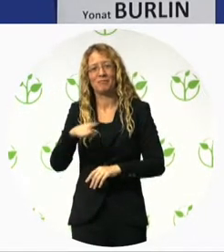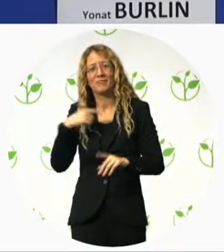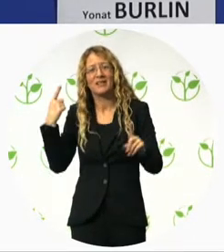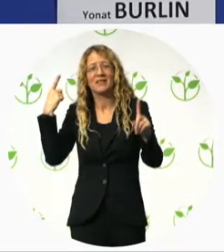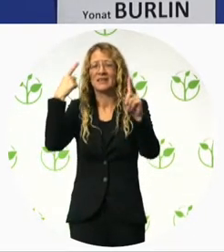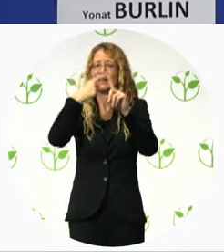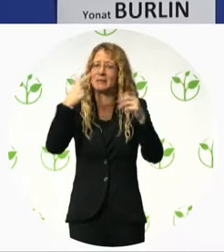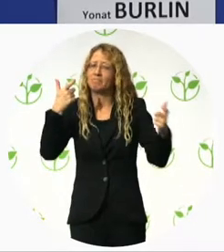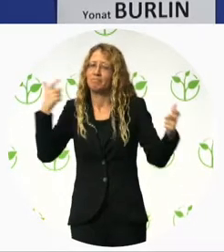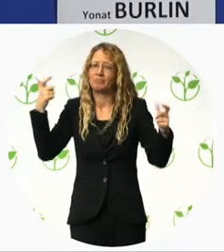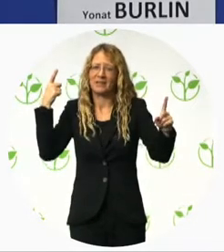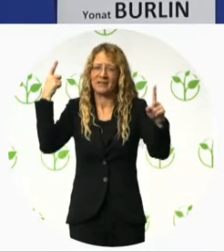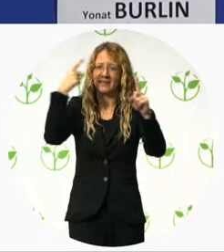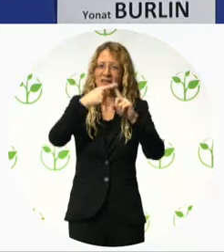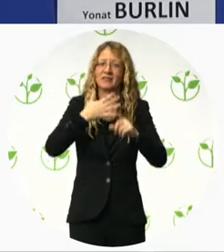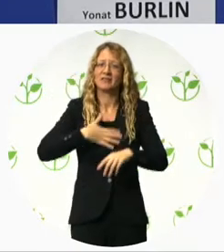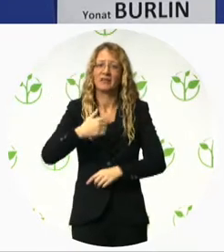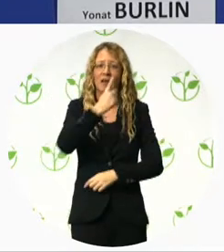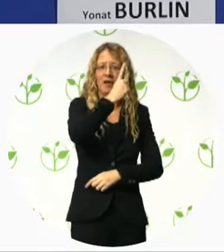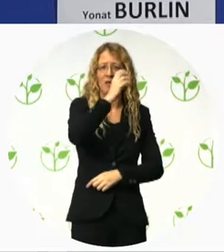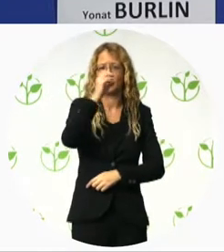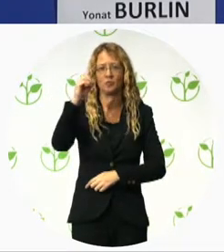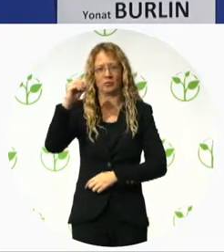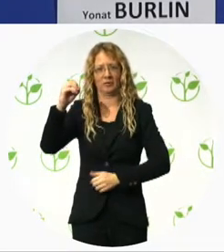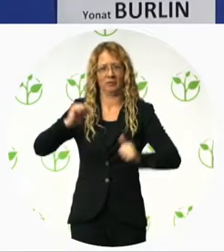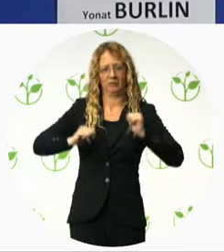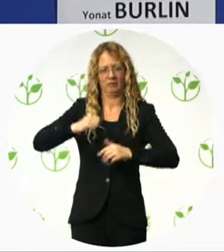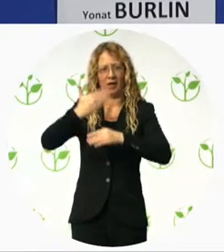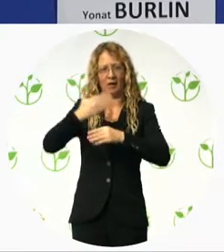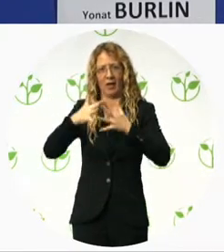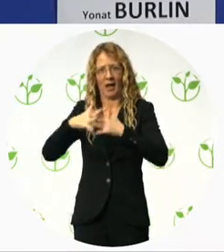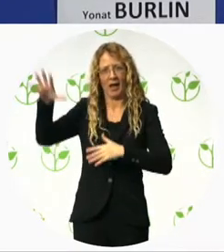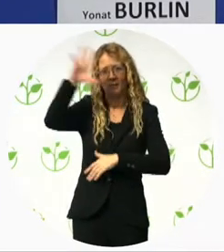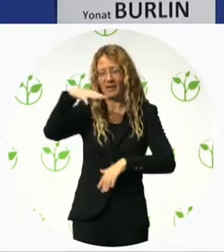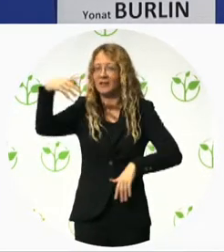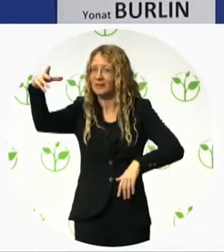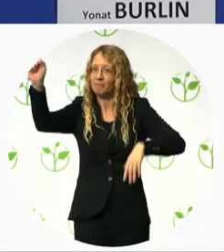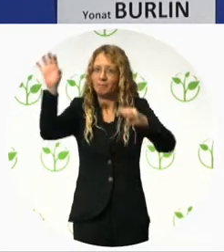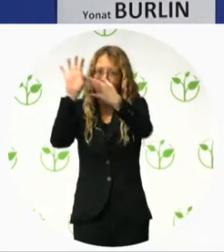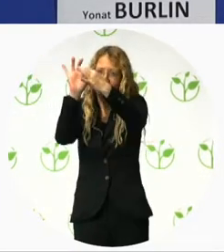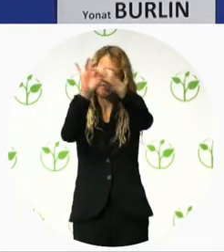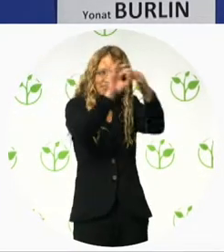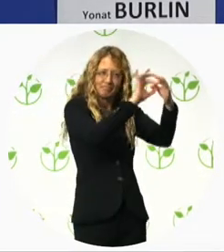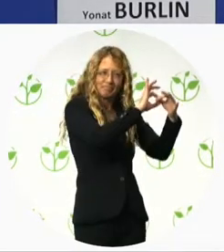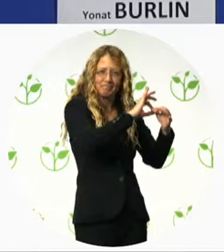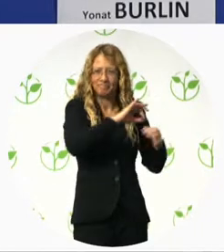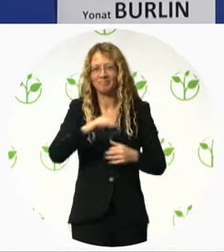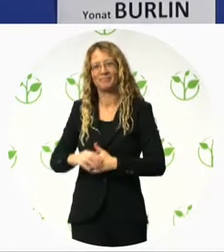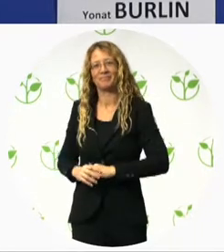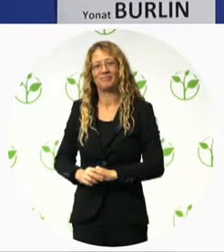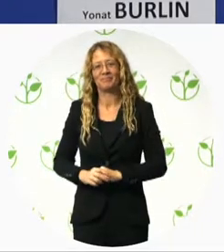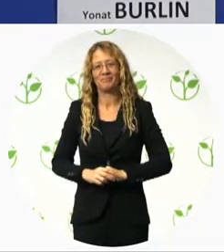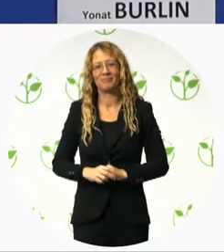Last one. So as far as markets, we are working now in theater, but we believe we have a market in cinema and